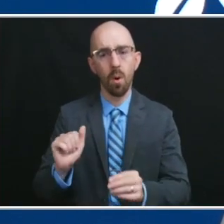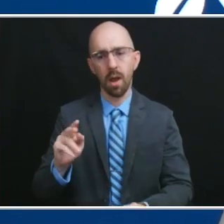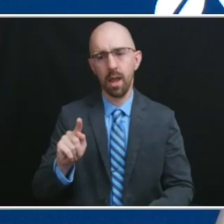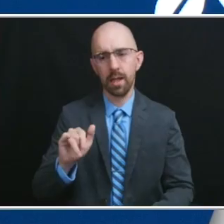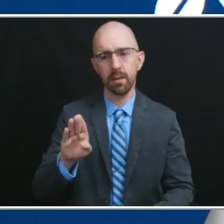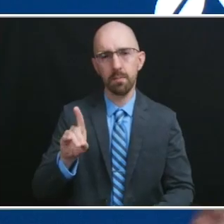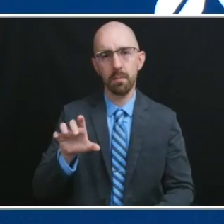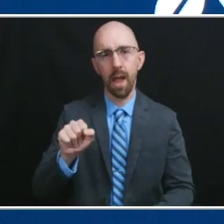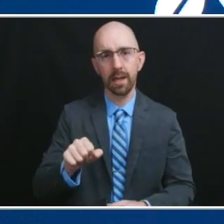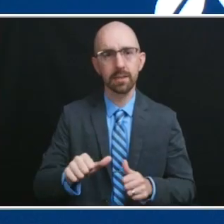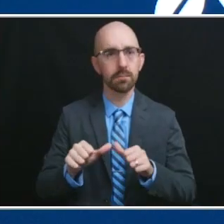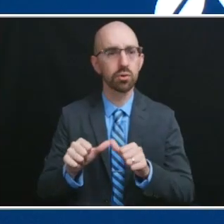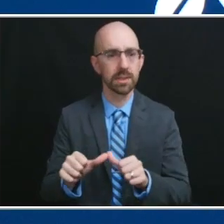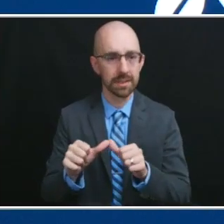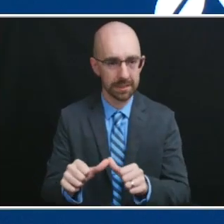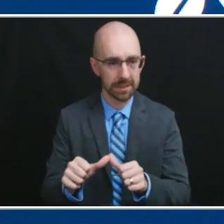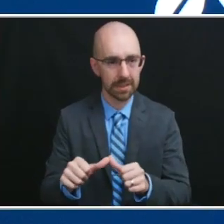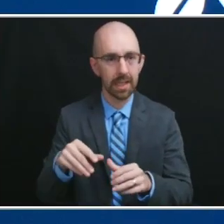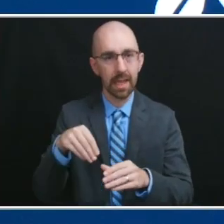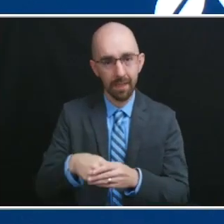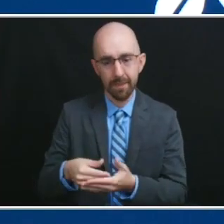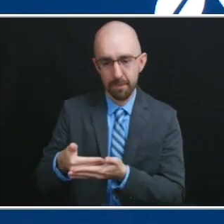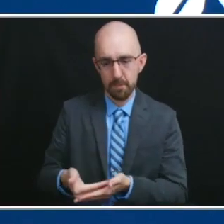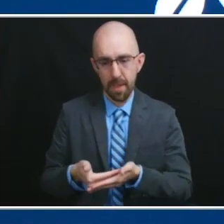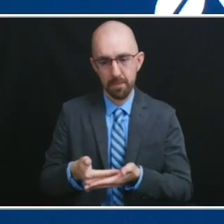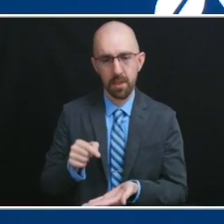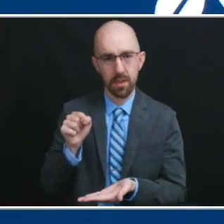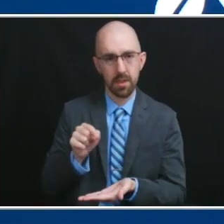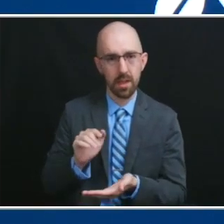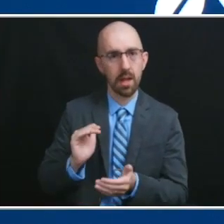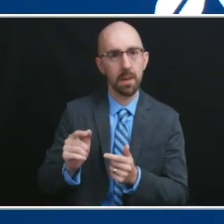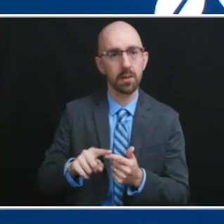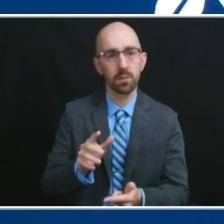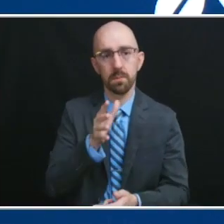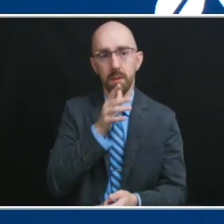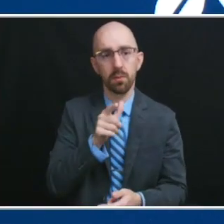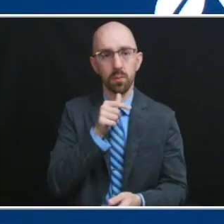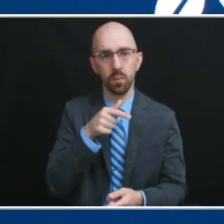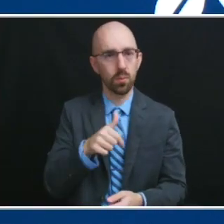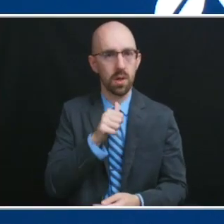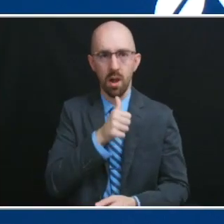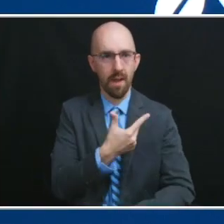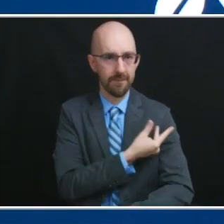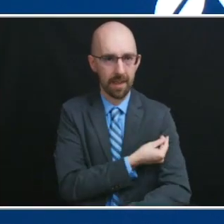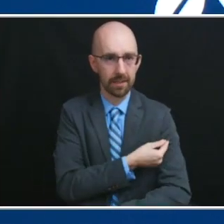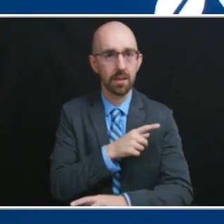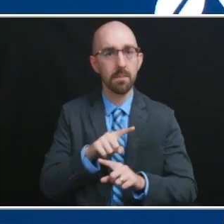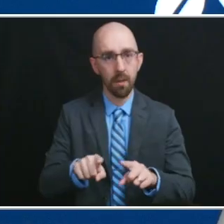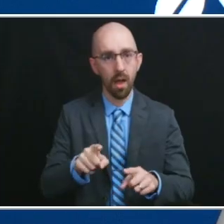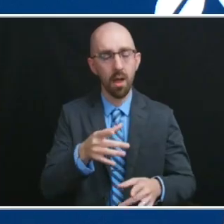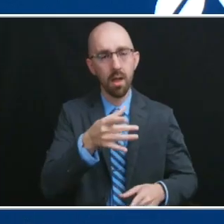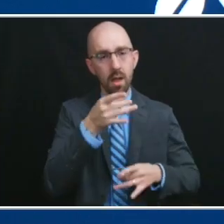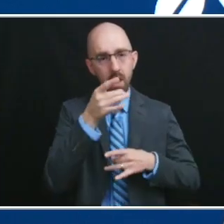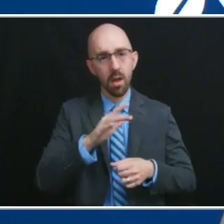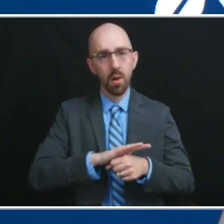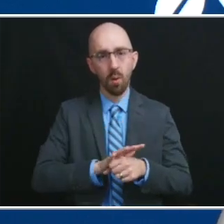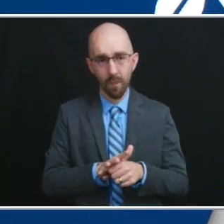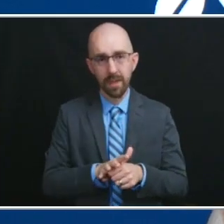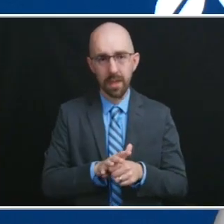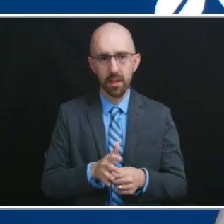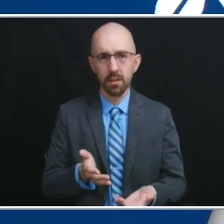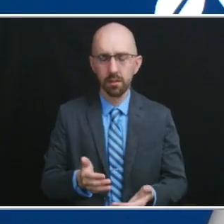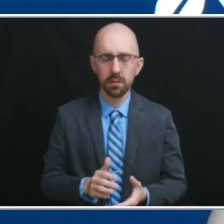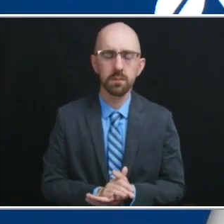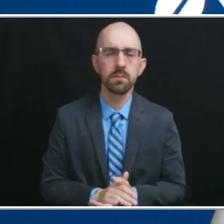persistence in baby compared to those mothers that were not vaccinated but actually got COVID-19 itself. So you're